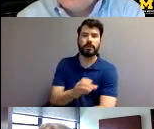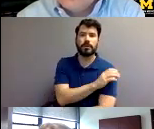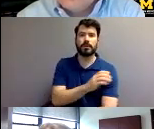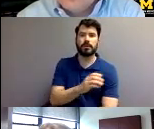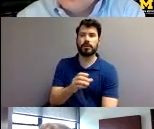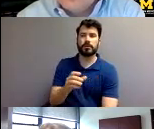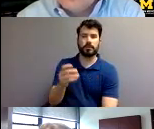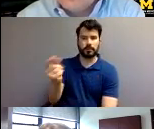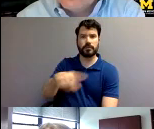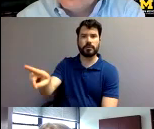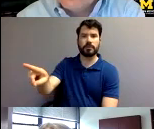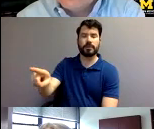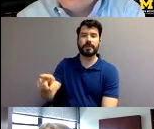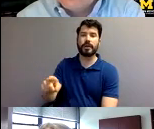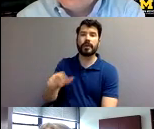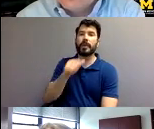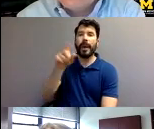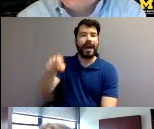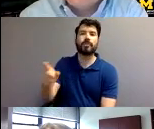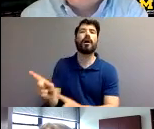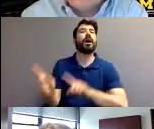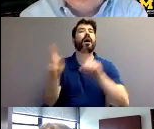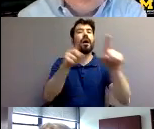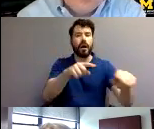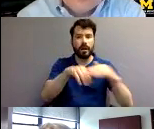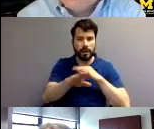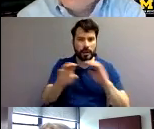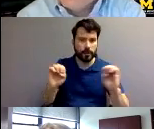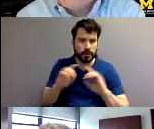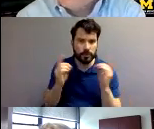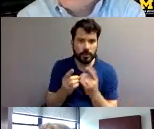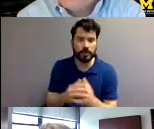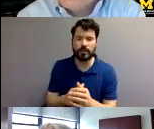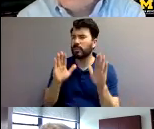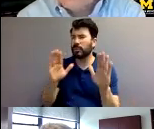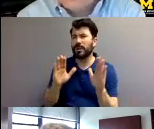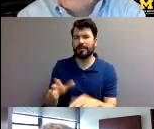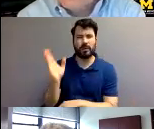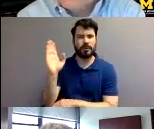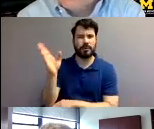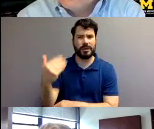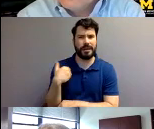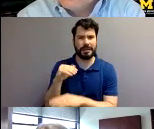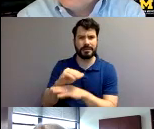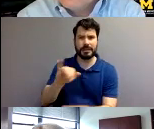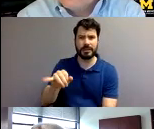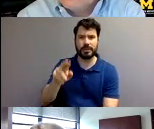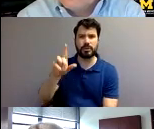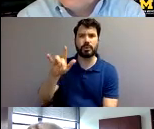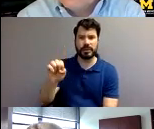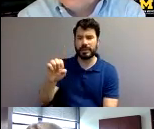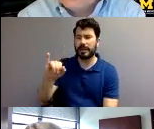avoid visits to the emergency department. And in fact, there was a terrific presentation last night from Julie Ishak regarding our kind